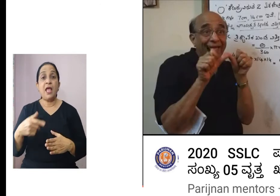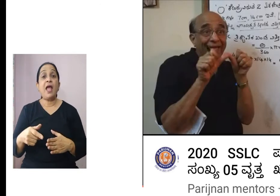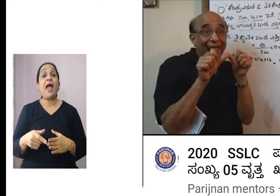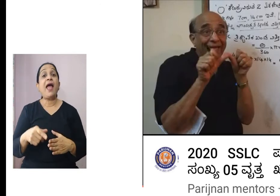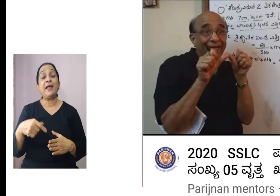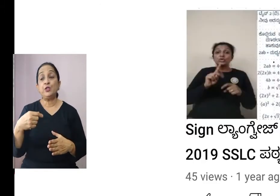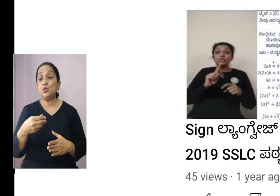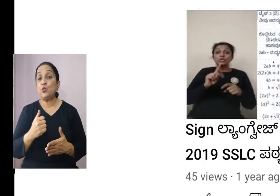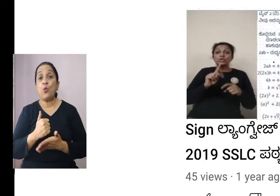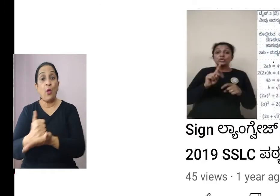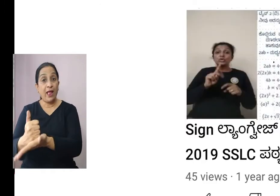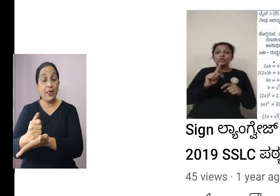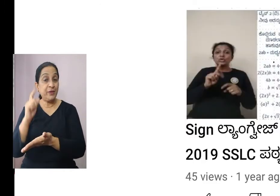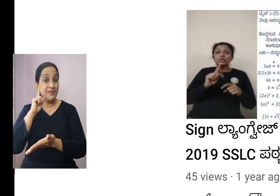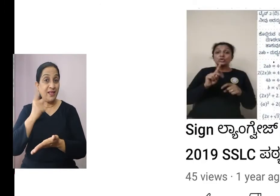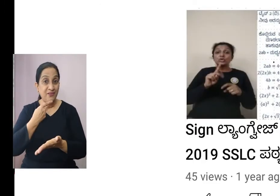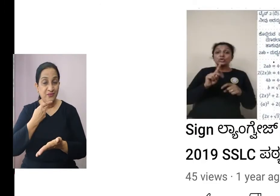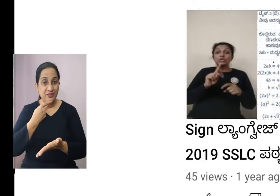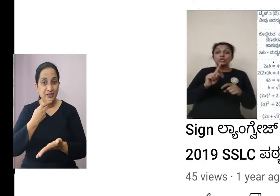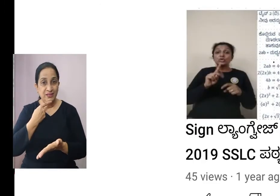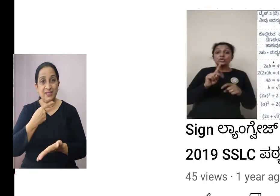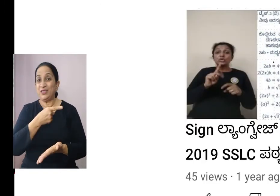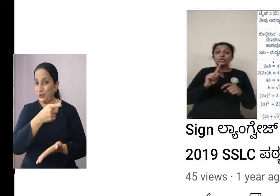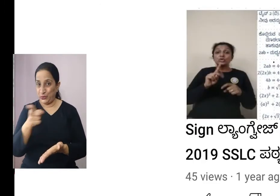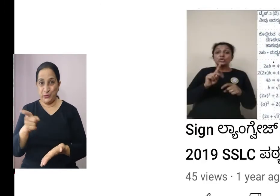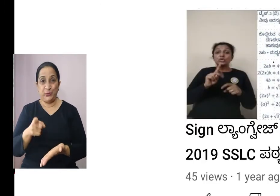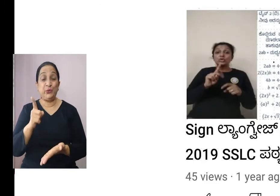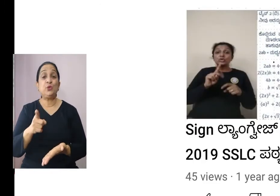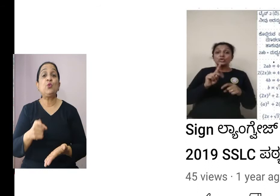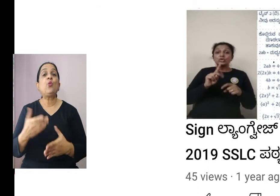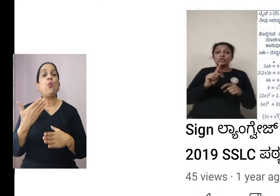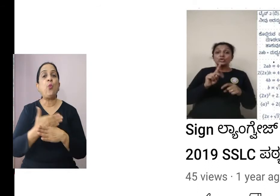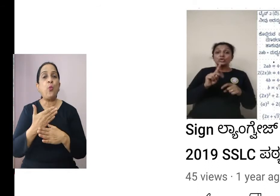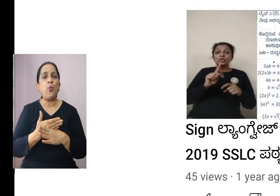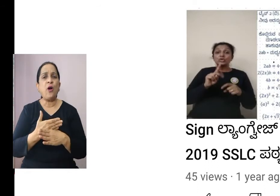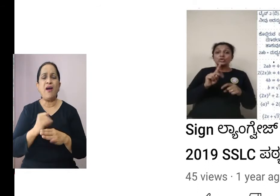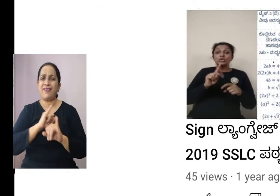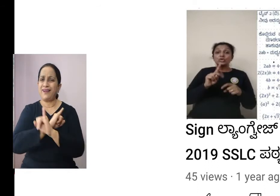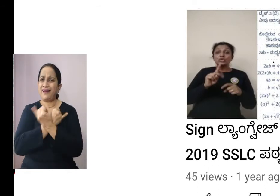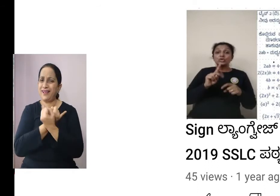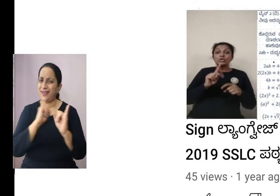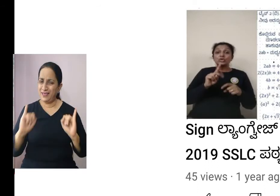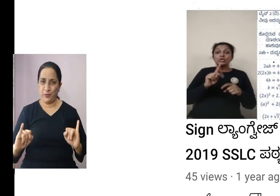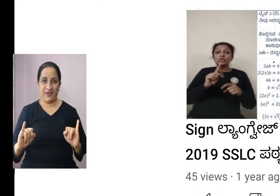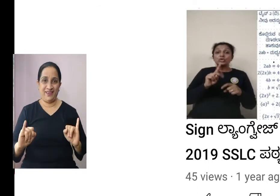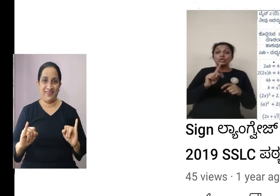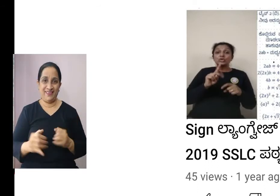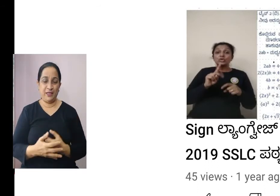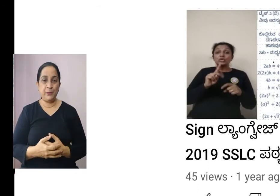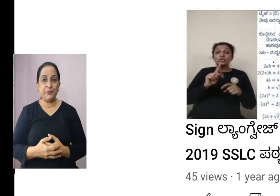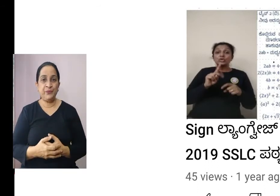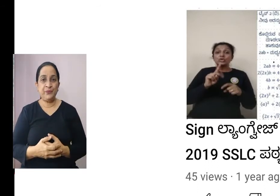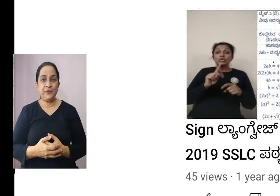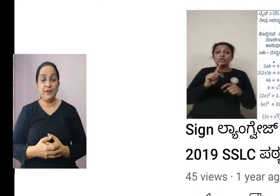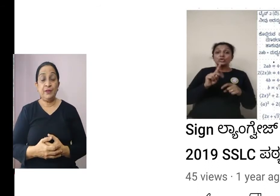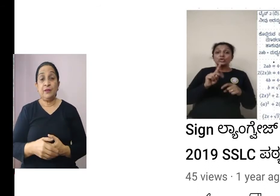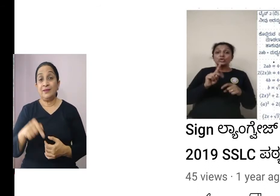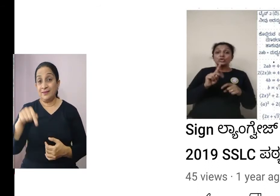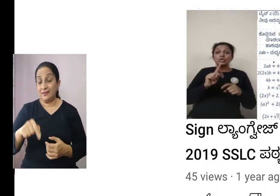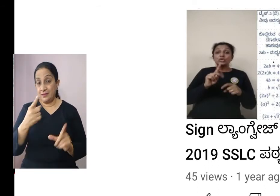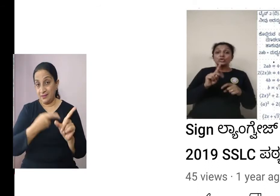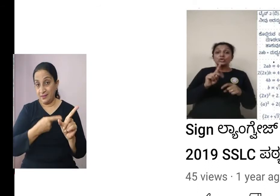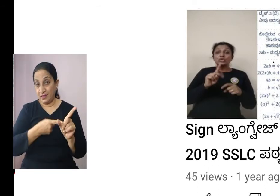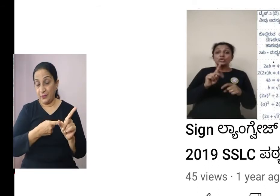equip the deaf, that is you, to function independently. This